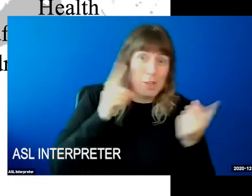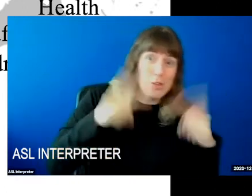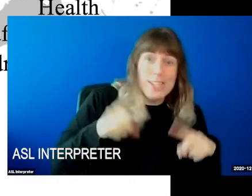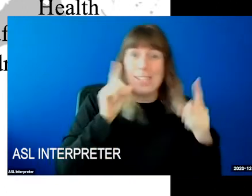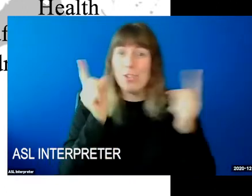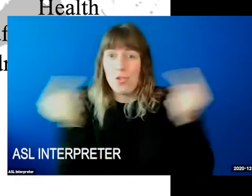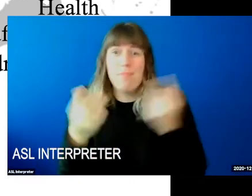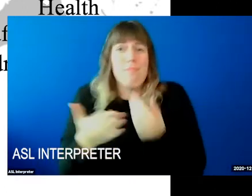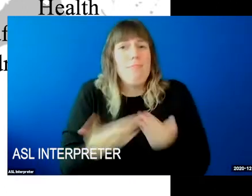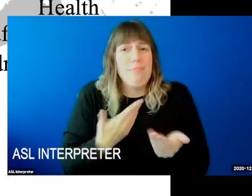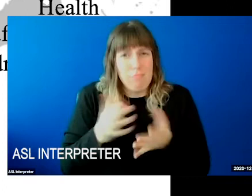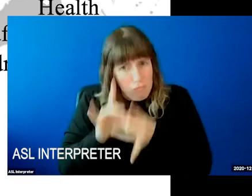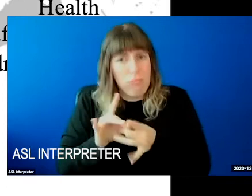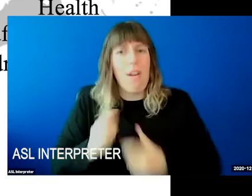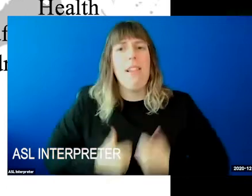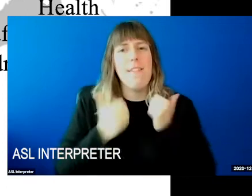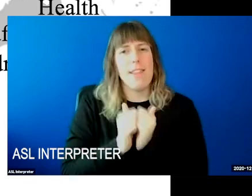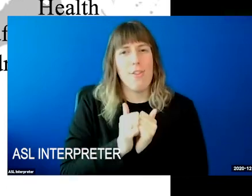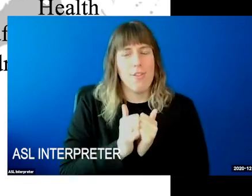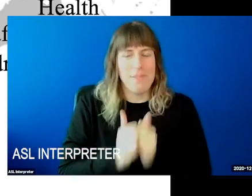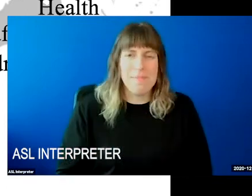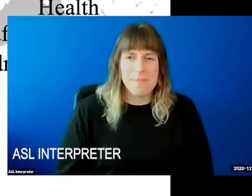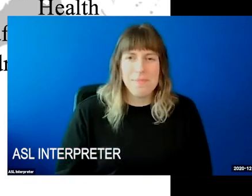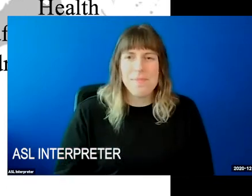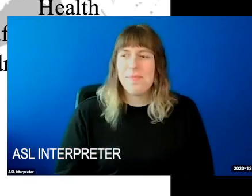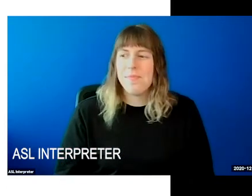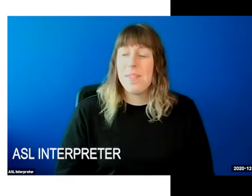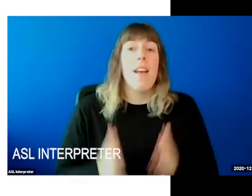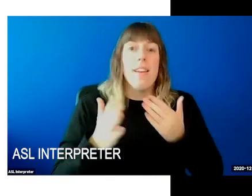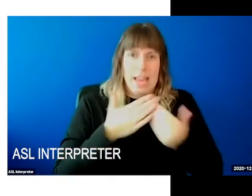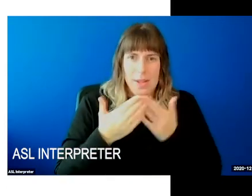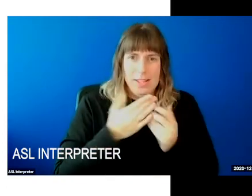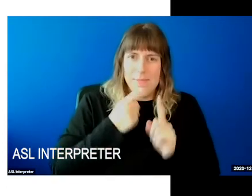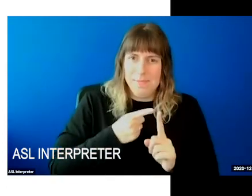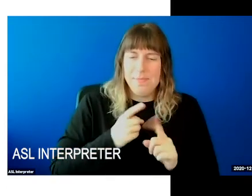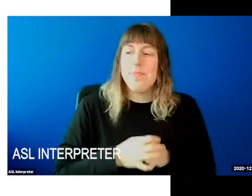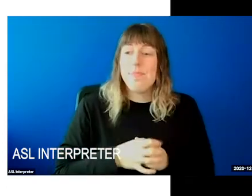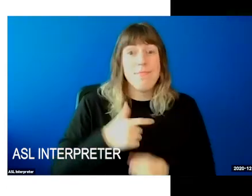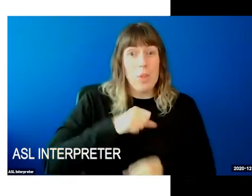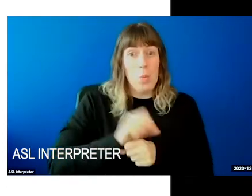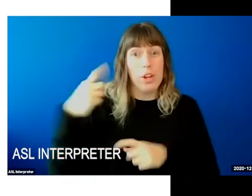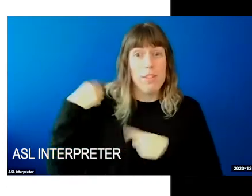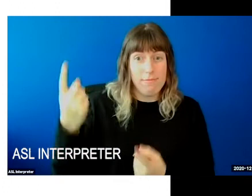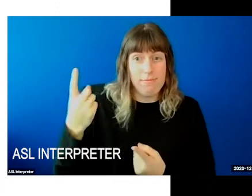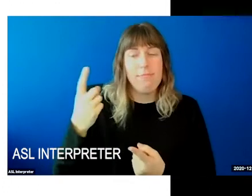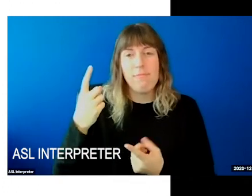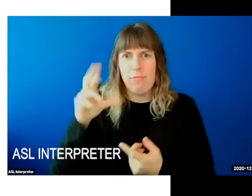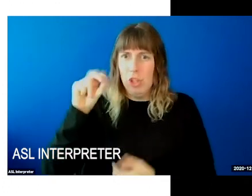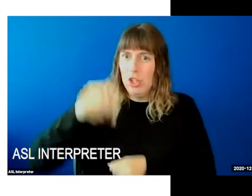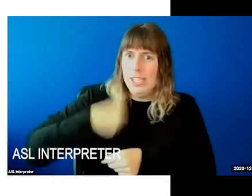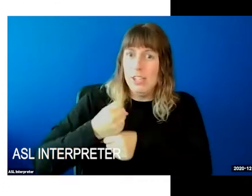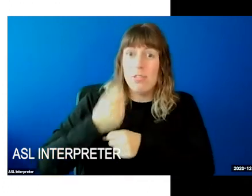and disagreements that involves. So anyhow, I've been doing this work different parts of the